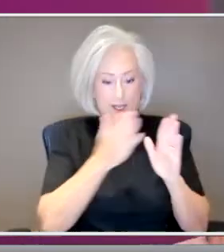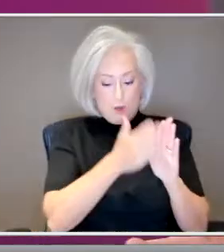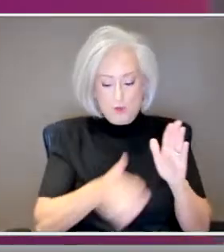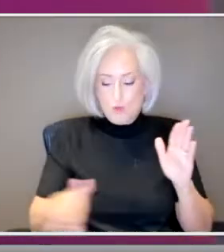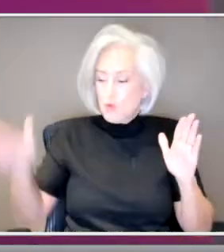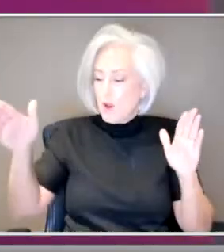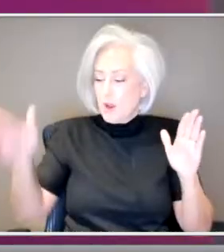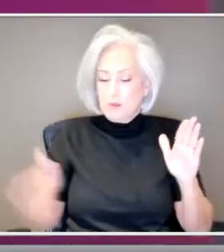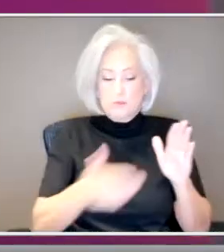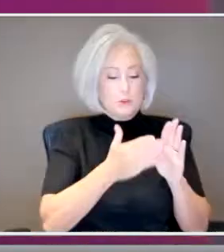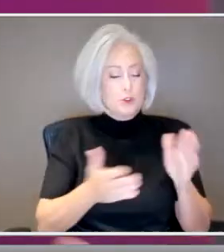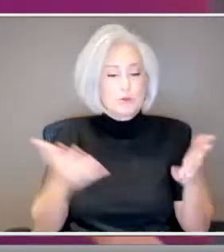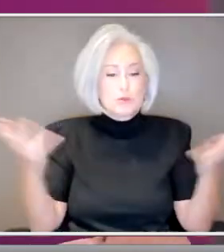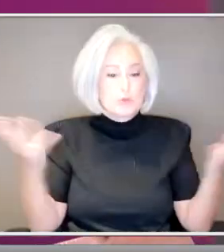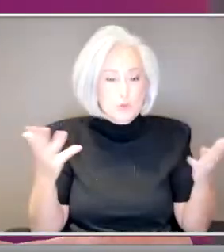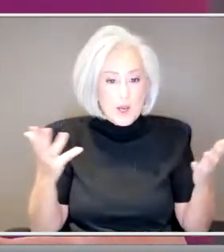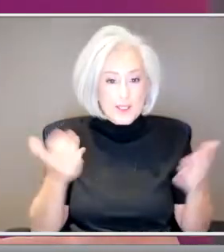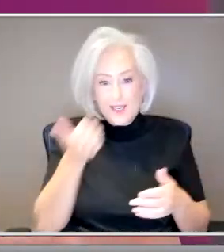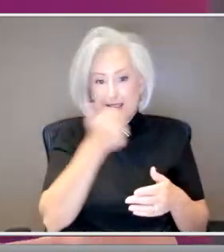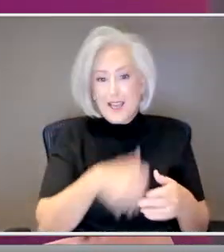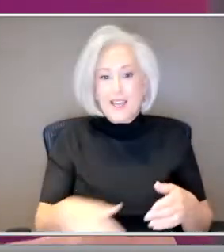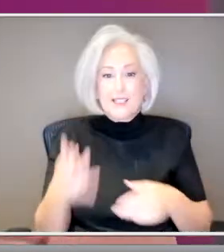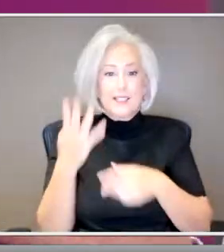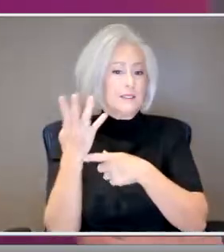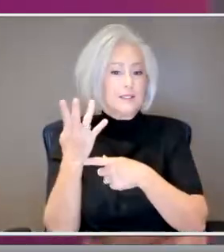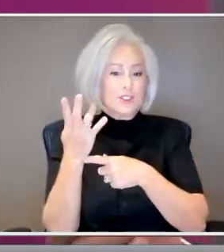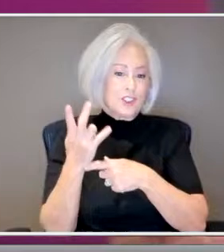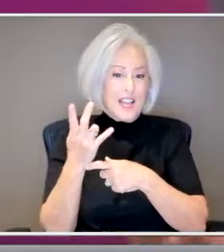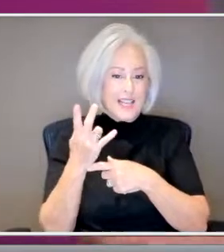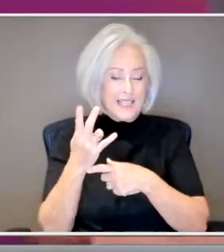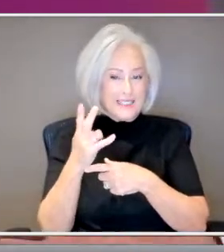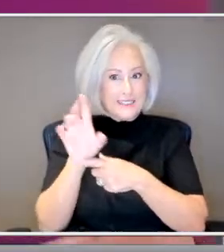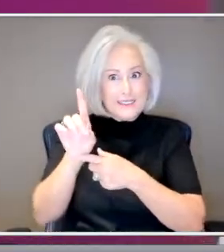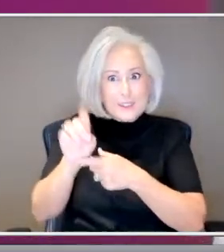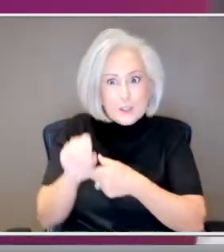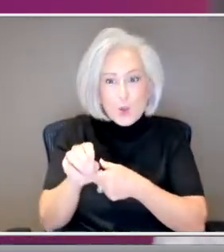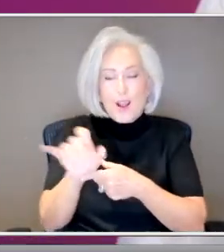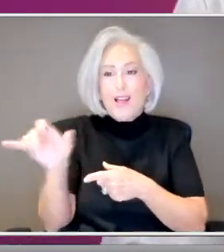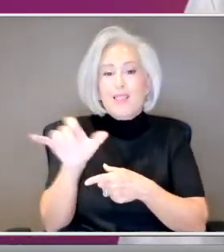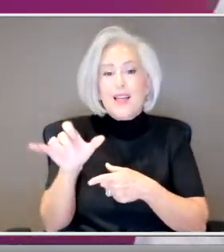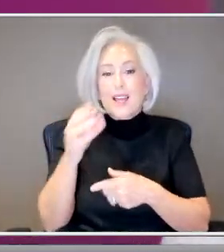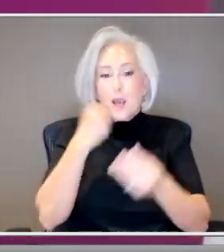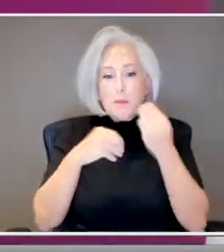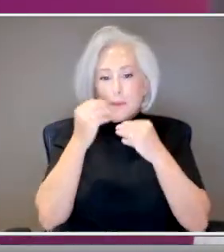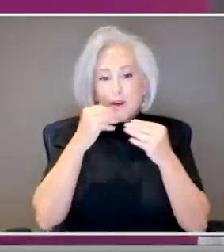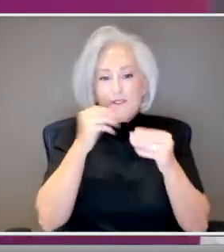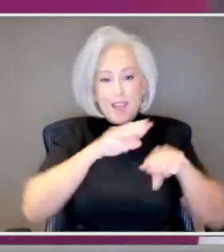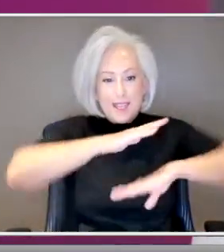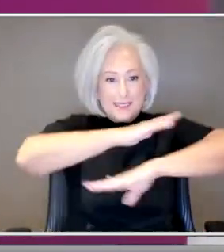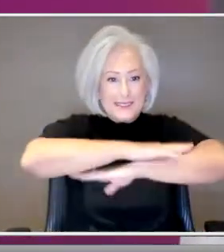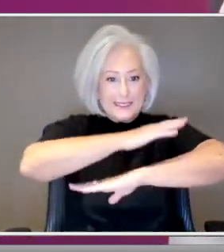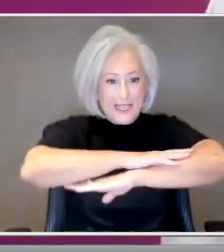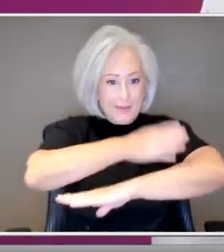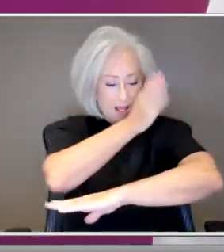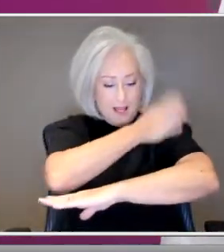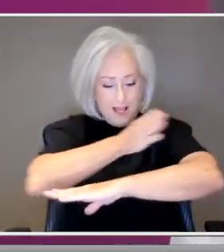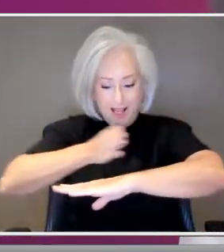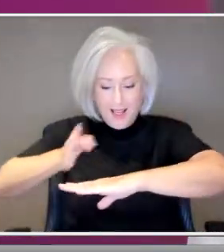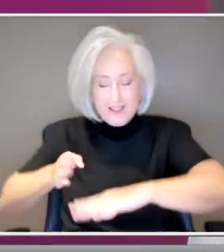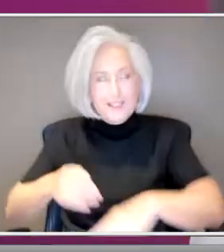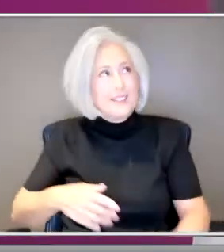any genetic condition is like a buffet table, right? So yeah, my daughter watching this is probably like another cooking analogy.